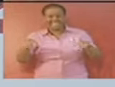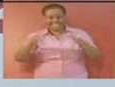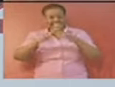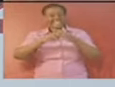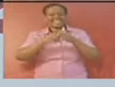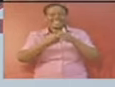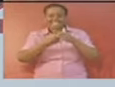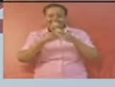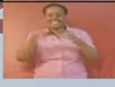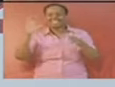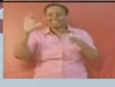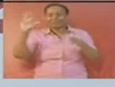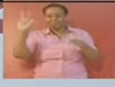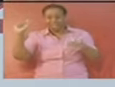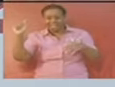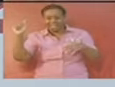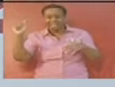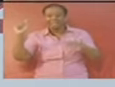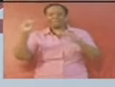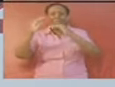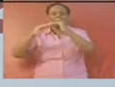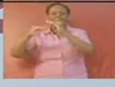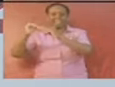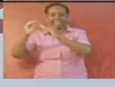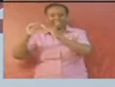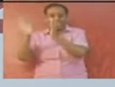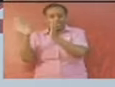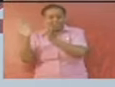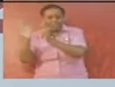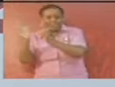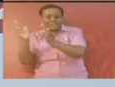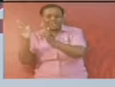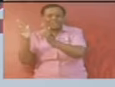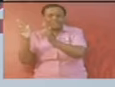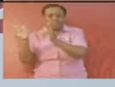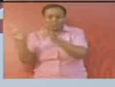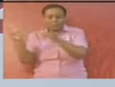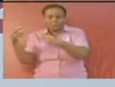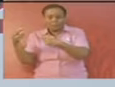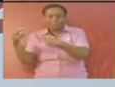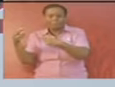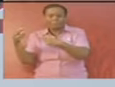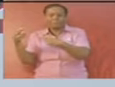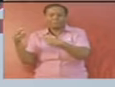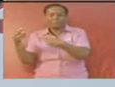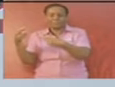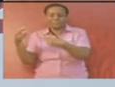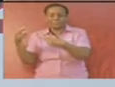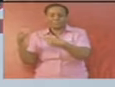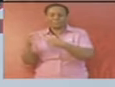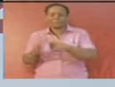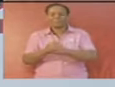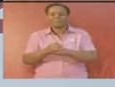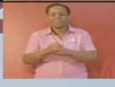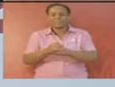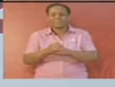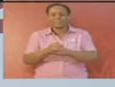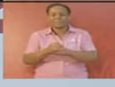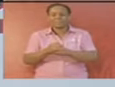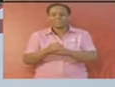for tenders hopefully next week to build that chiller. That chiller is being built or can be